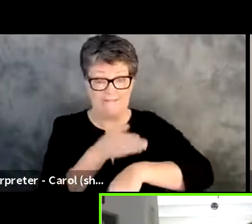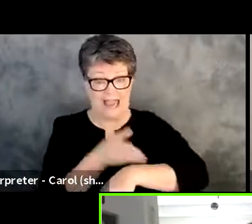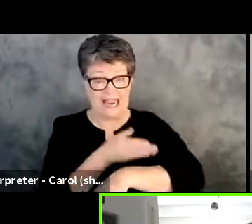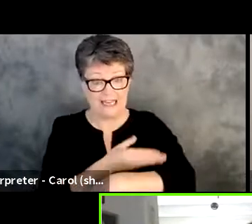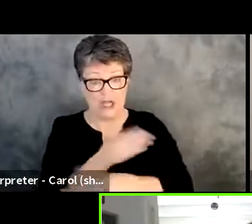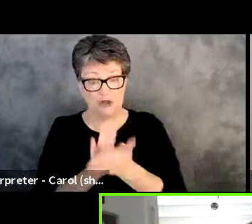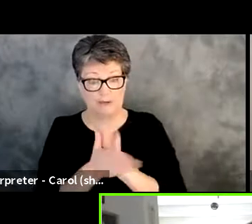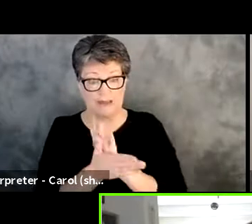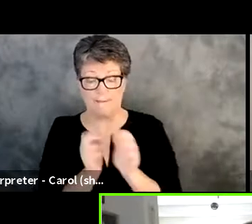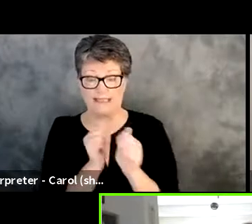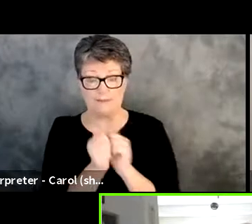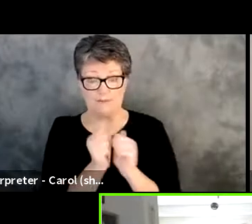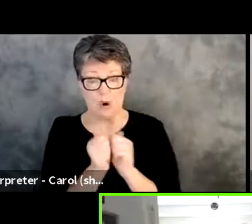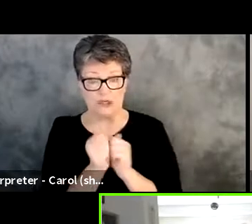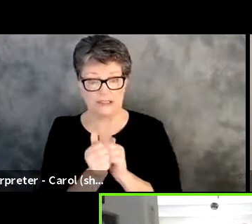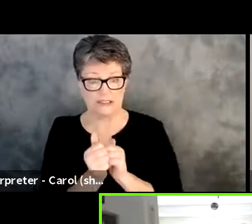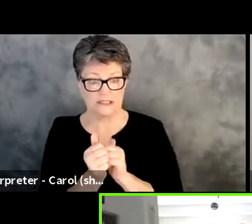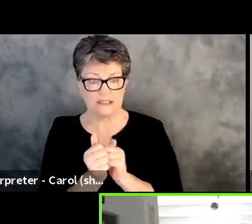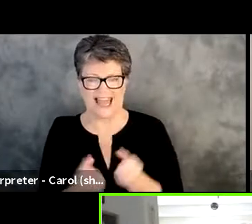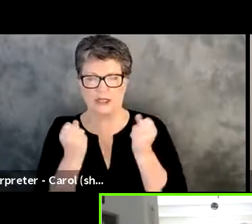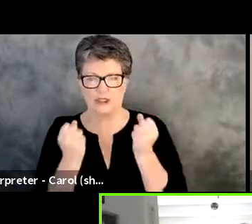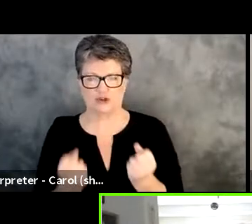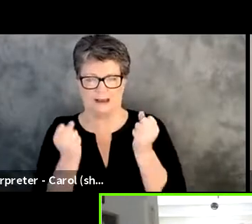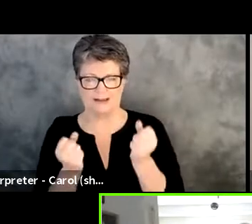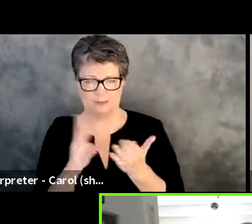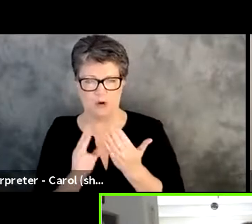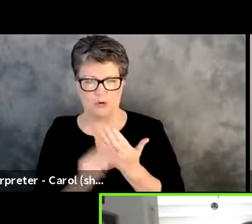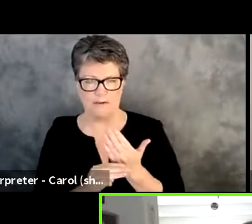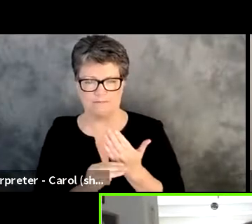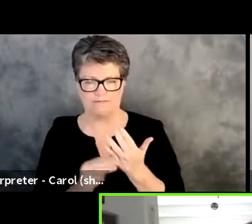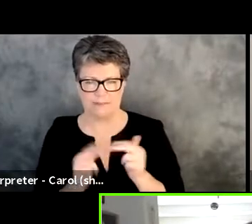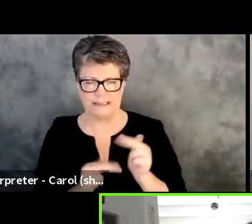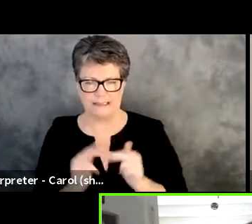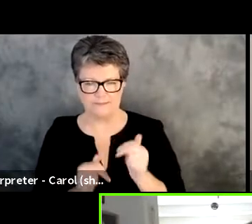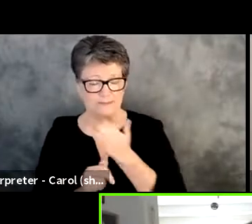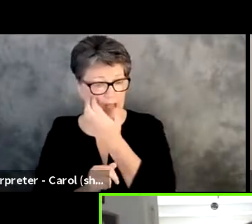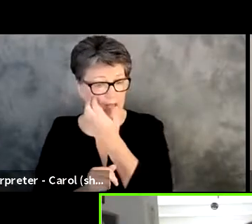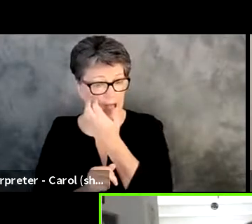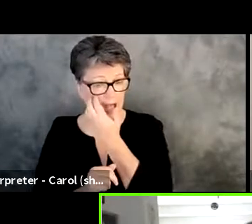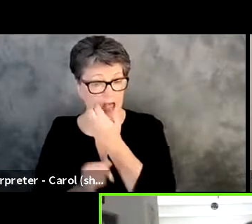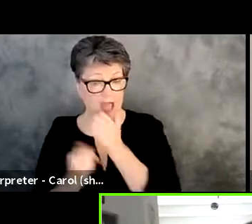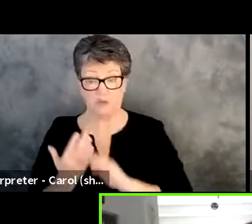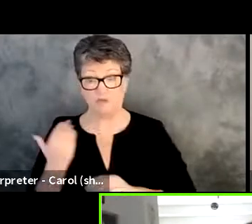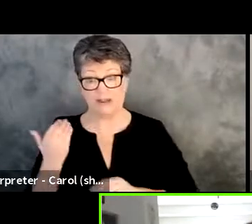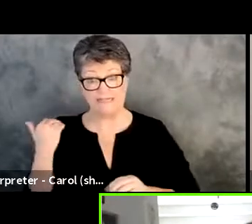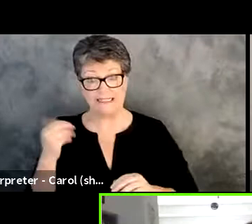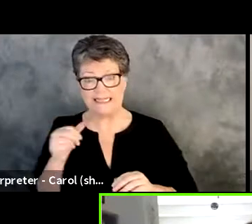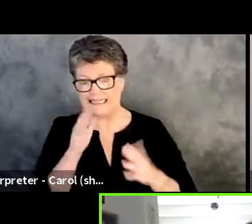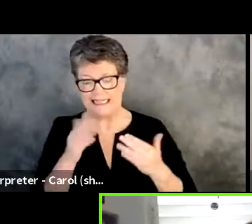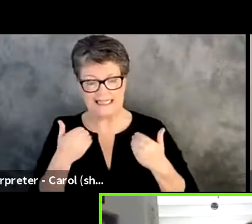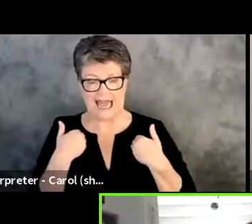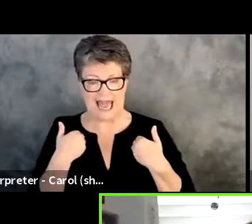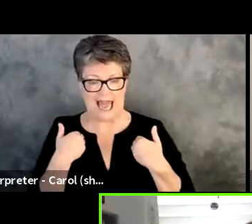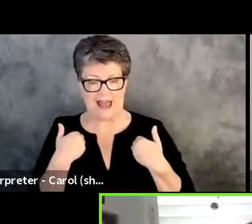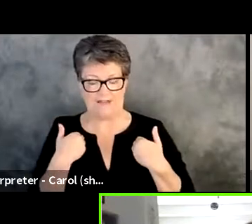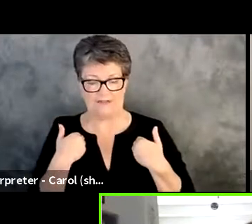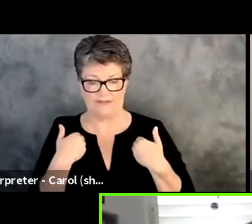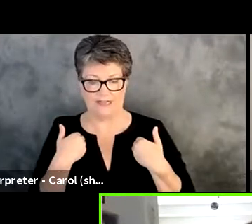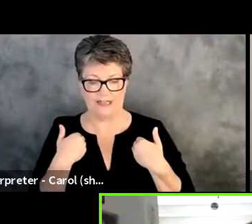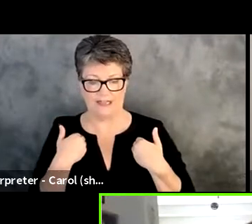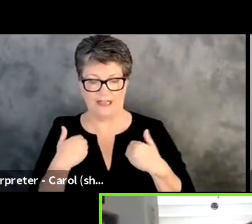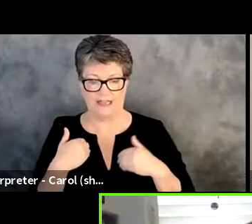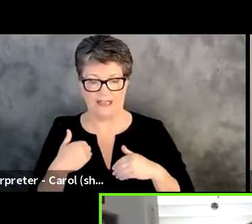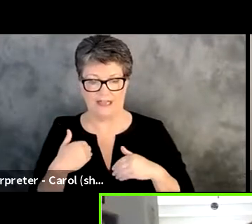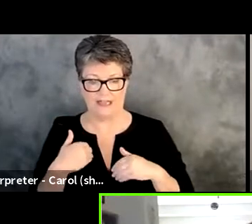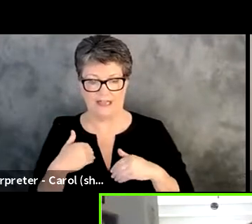a sports, an exercise program. And it previously didn't have a step, and now they built